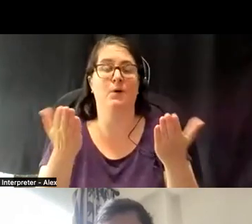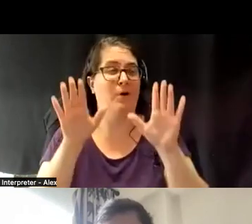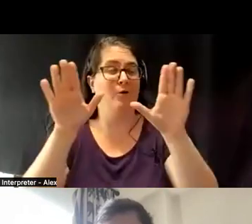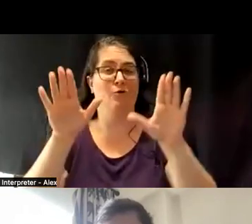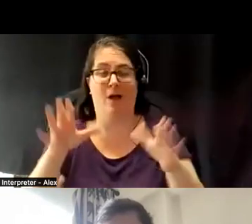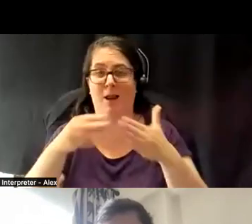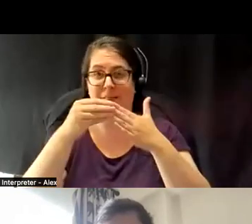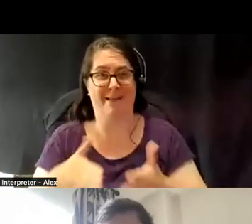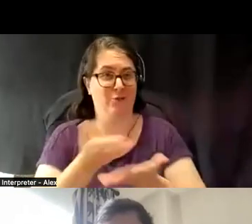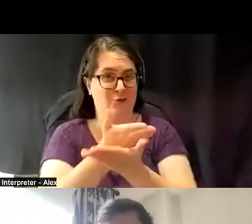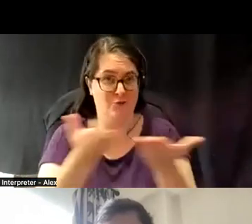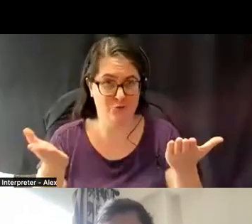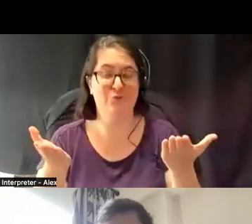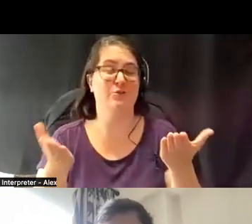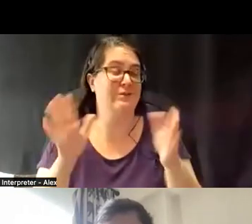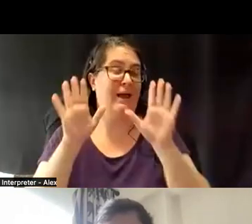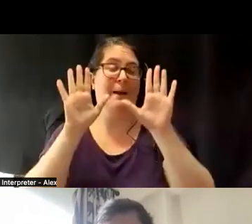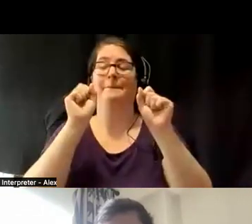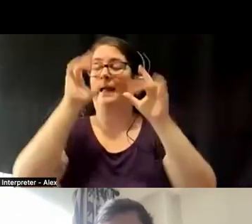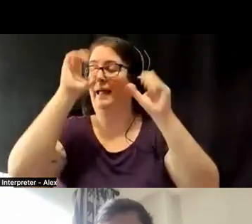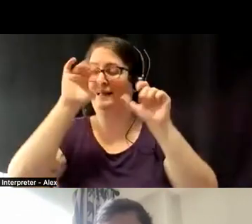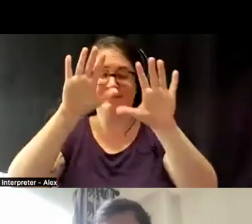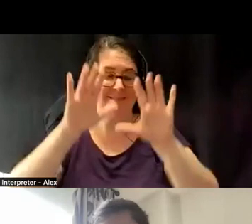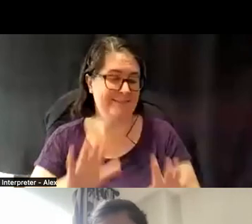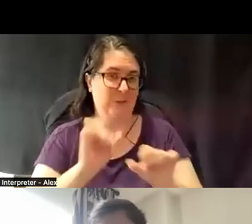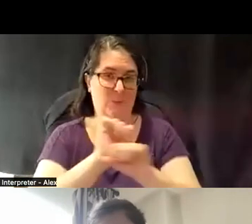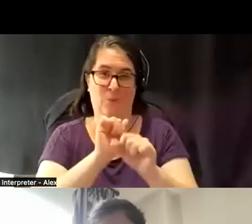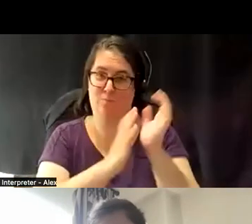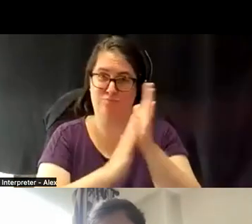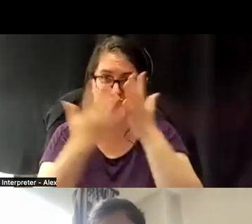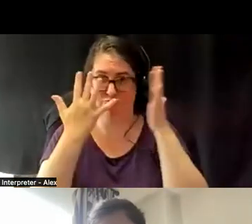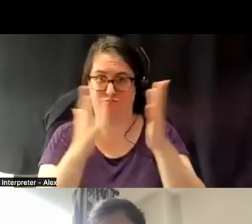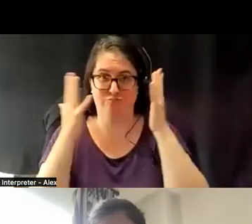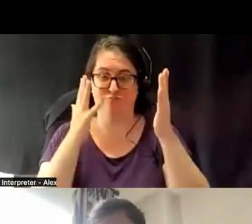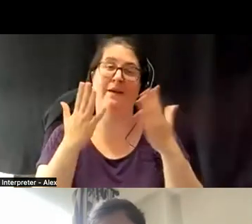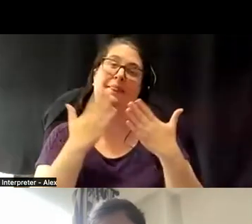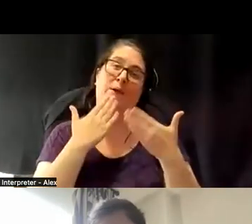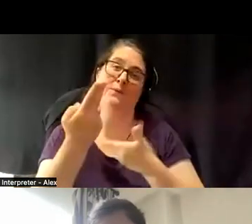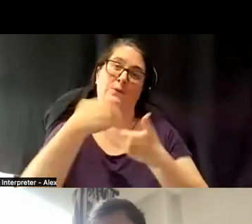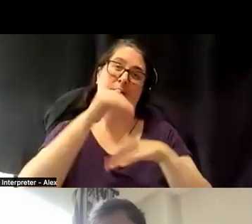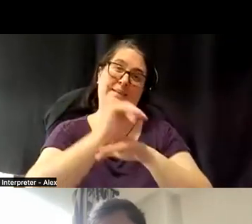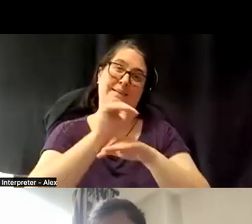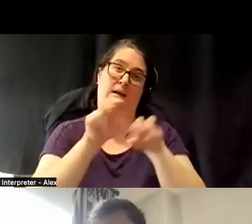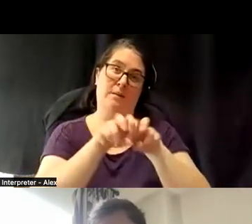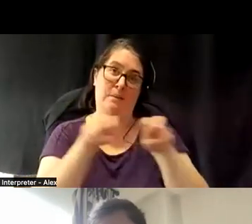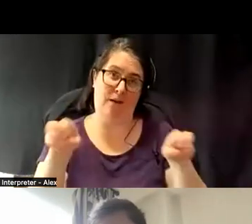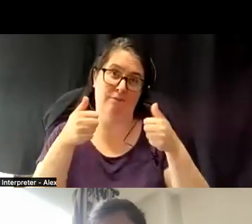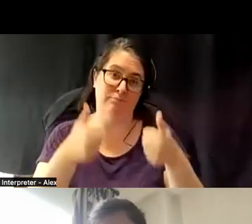leaders. Just amazing work. Keep it up. And thank you so much for joining me on the panel